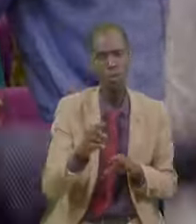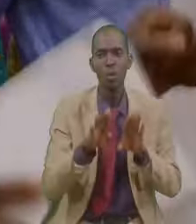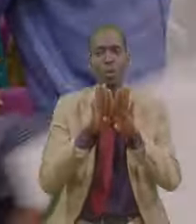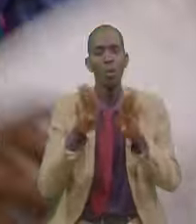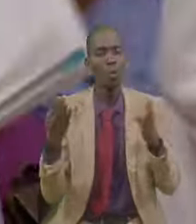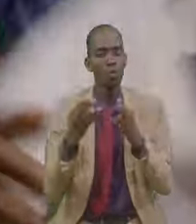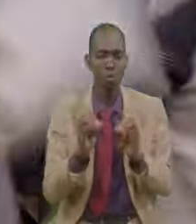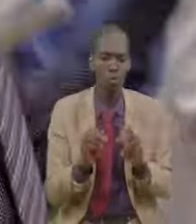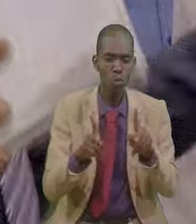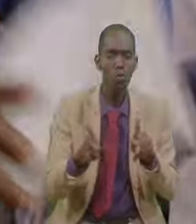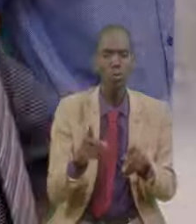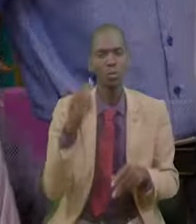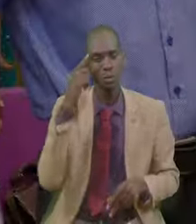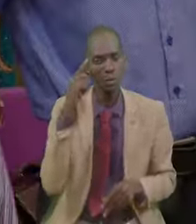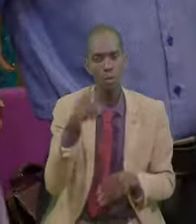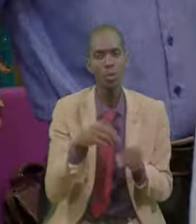prevailing before you.